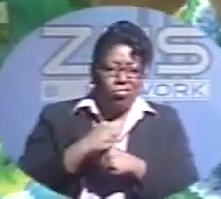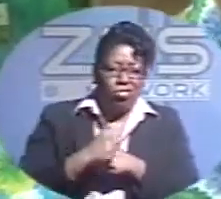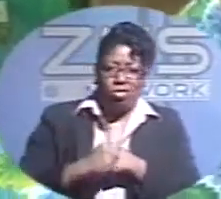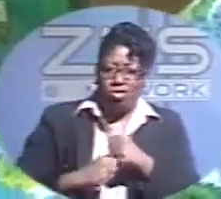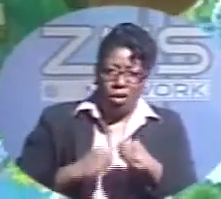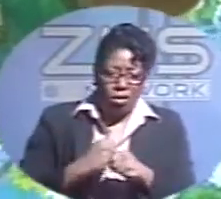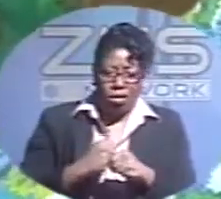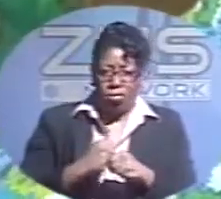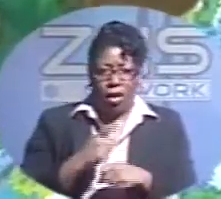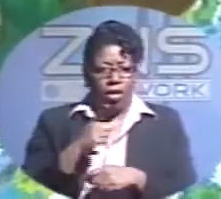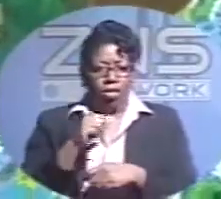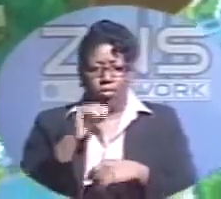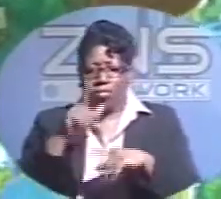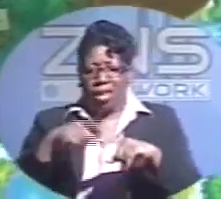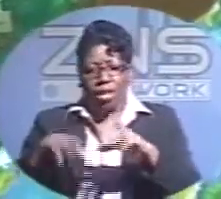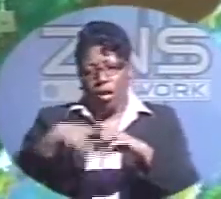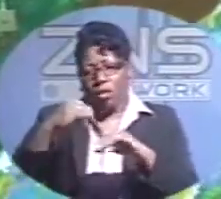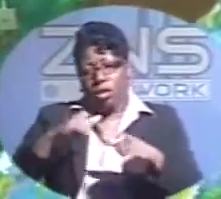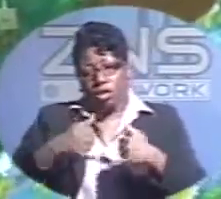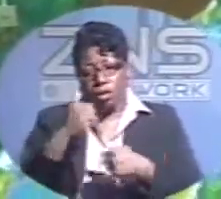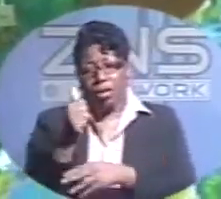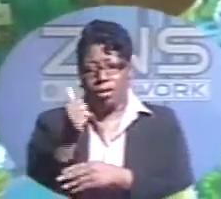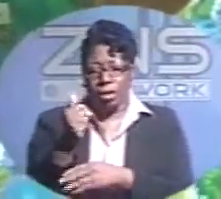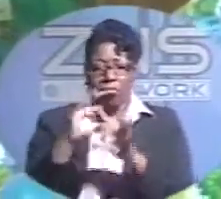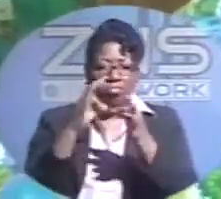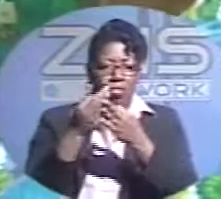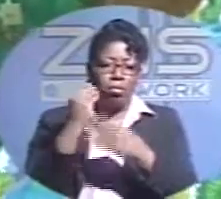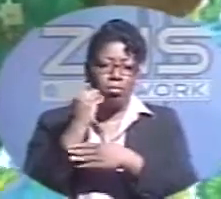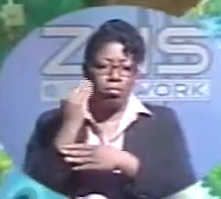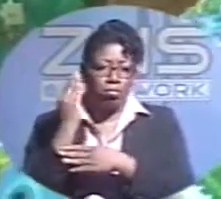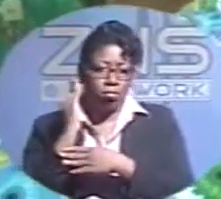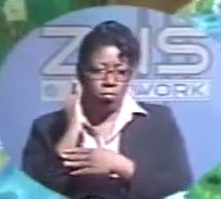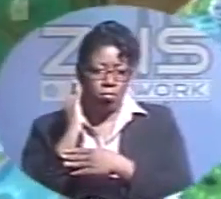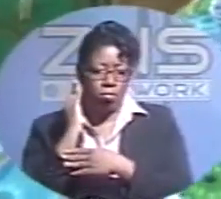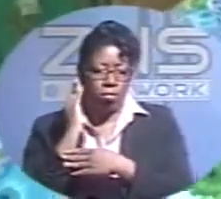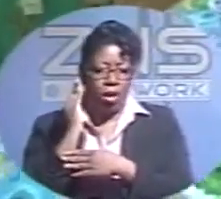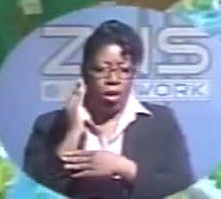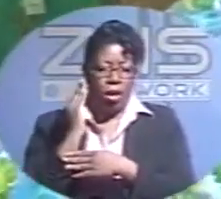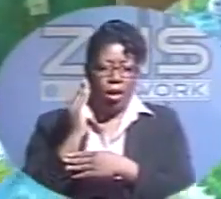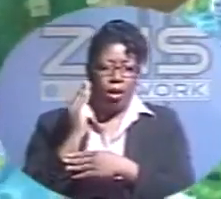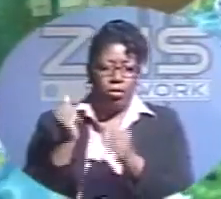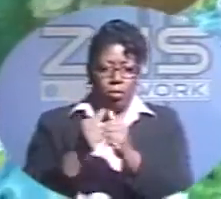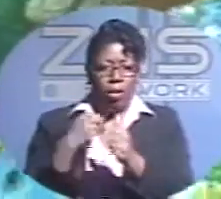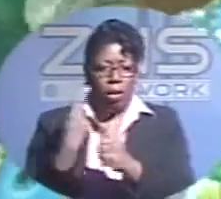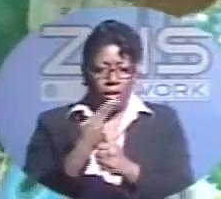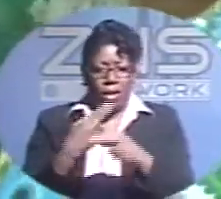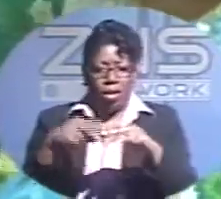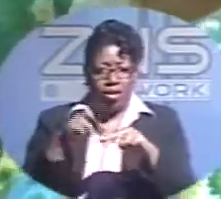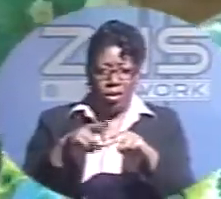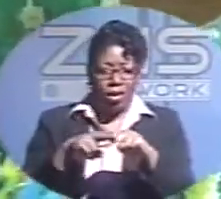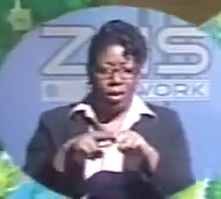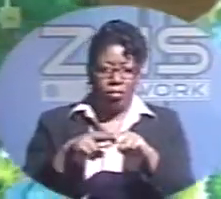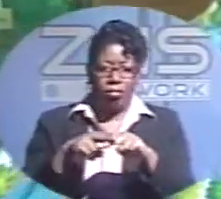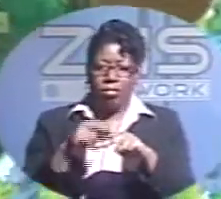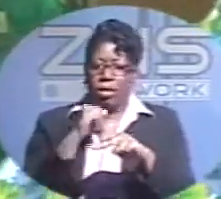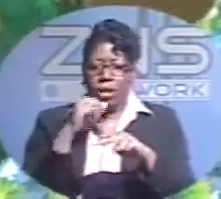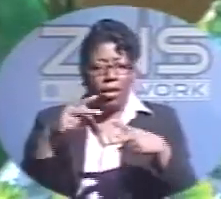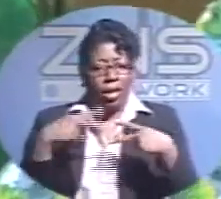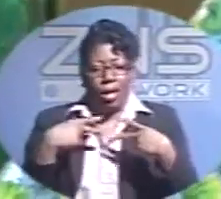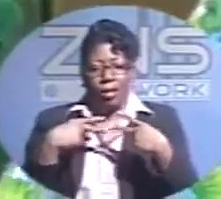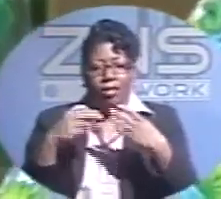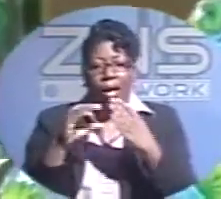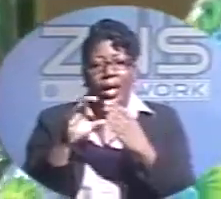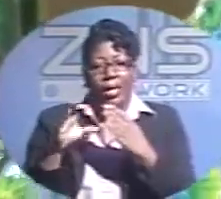you can't go out to enjoy yourself. Most families are home, and with us being home and now they're raising the price, a lot of people's not going to have no